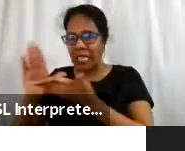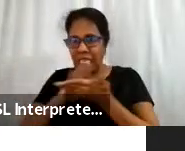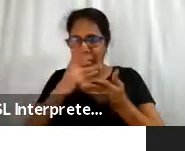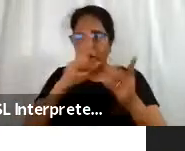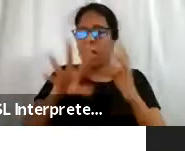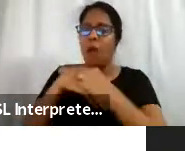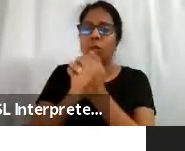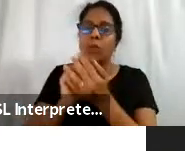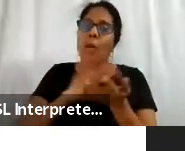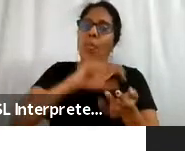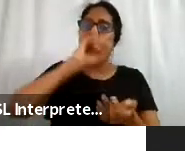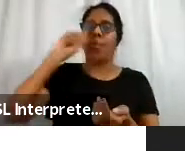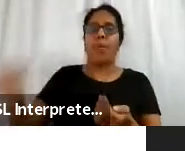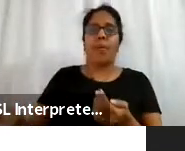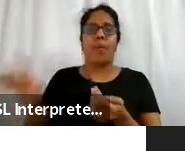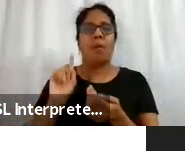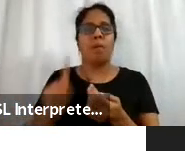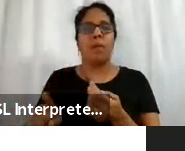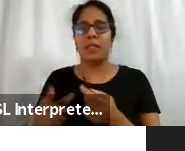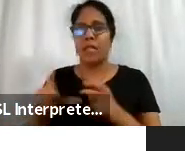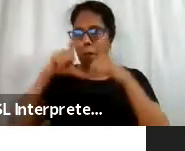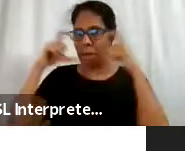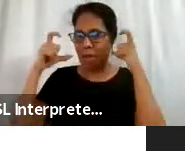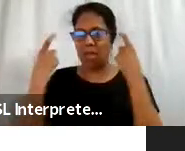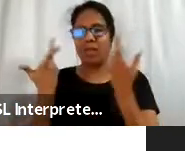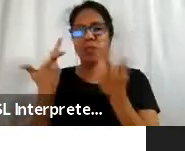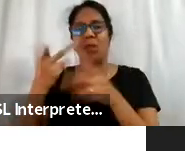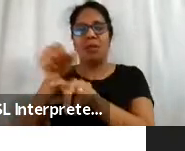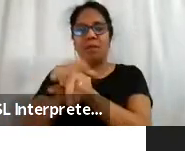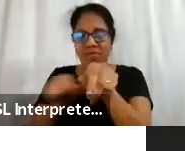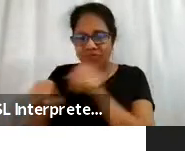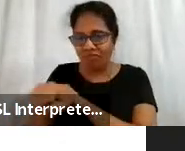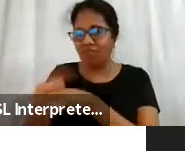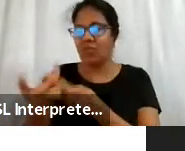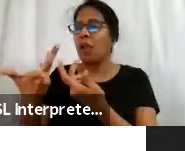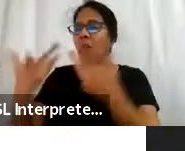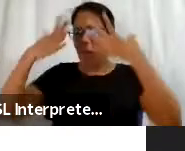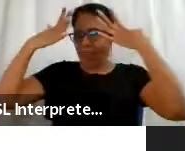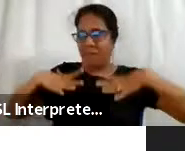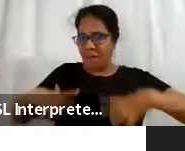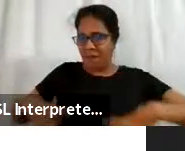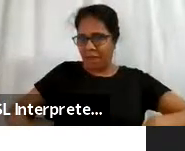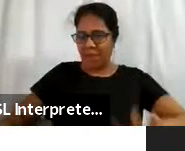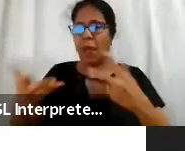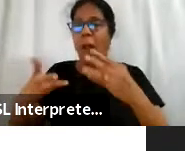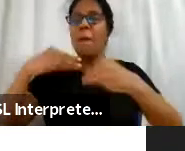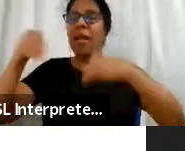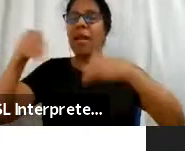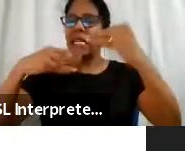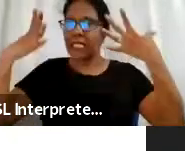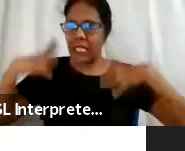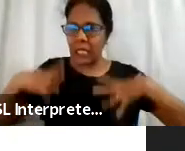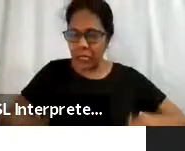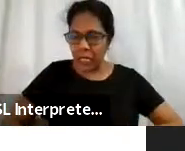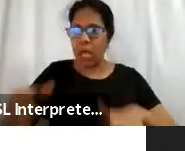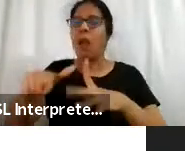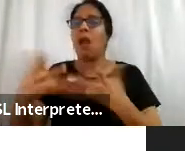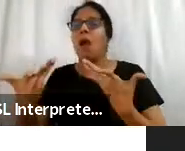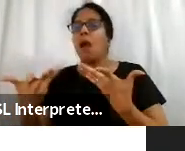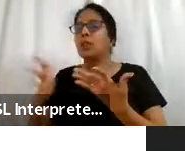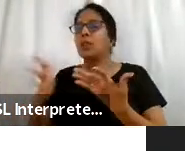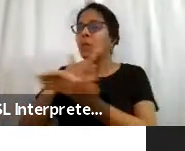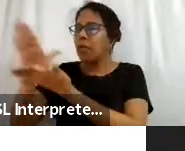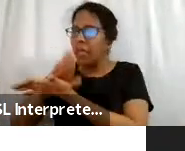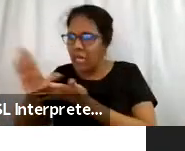with hypochlorite, and then you dispose. But the plastic aprons, which maybe it works like a